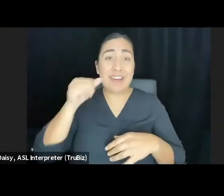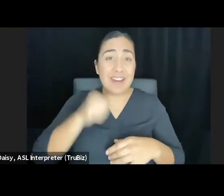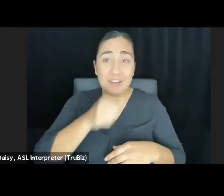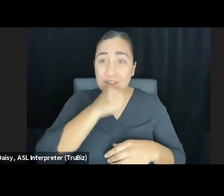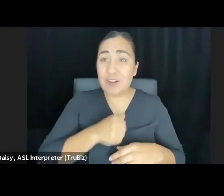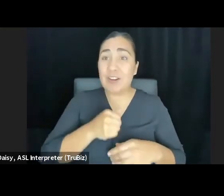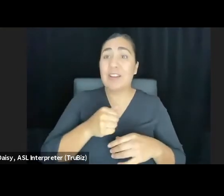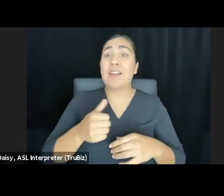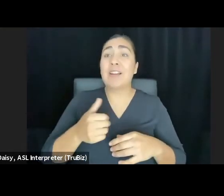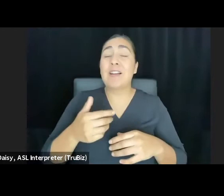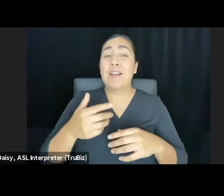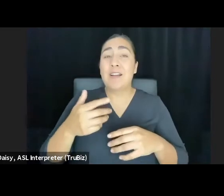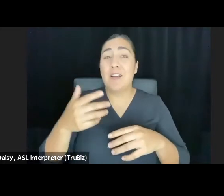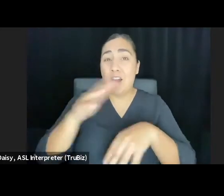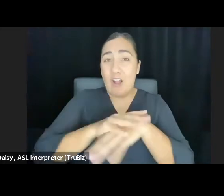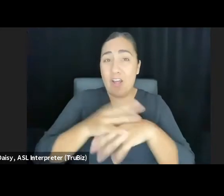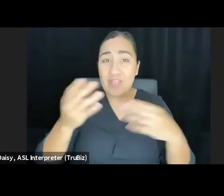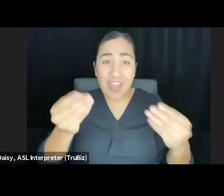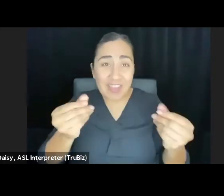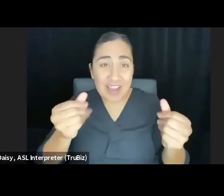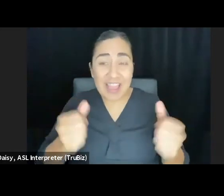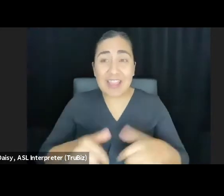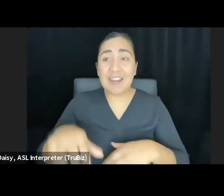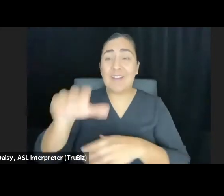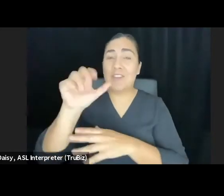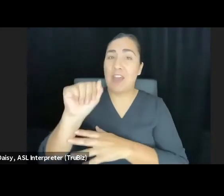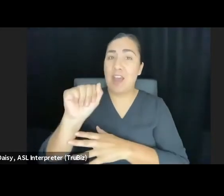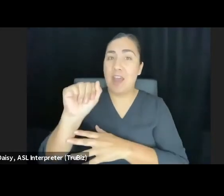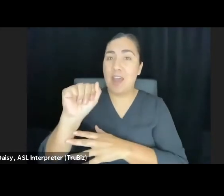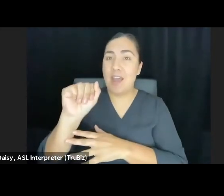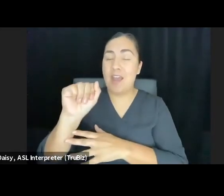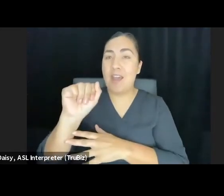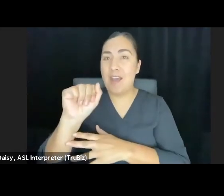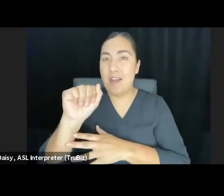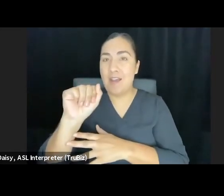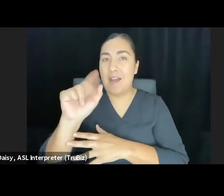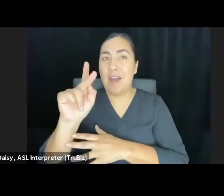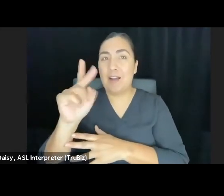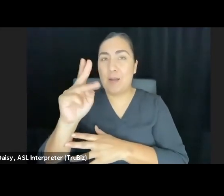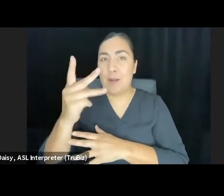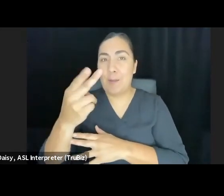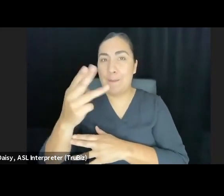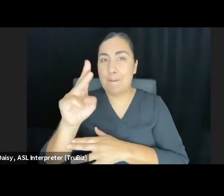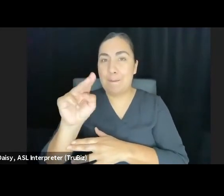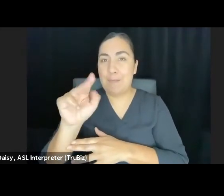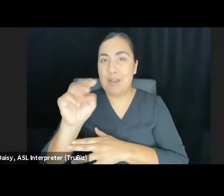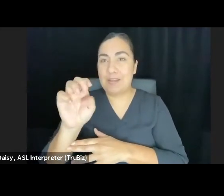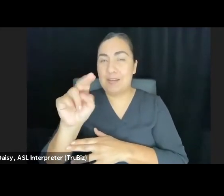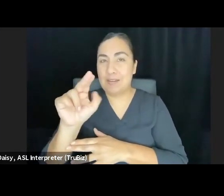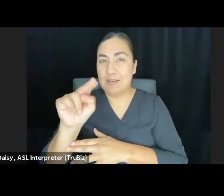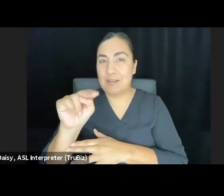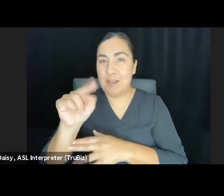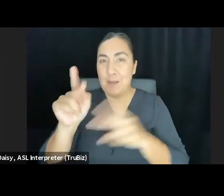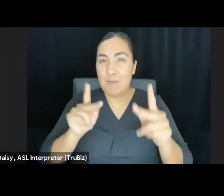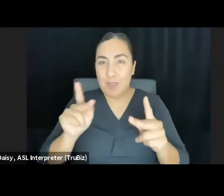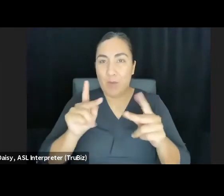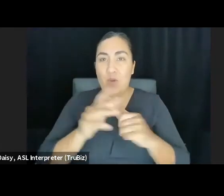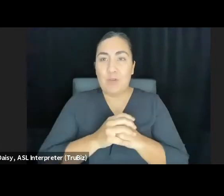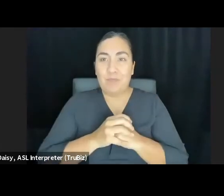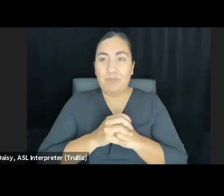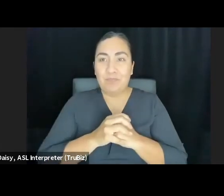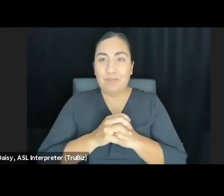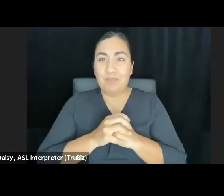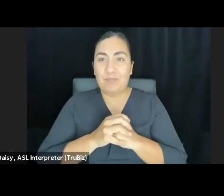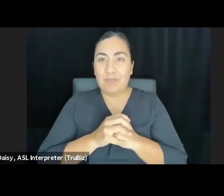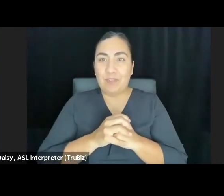peoples. I had a wonderful experience with Native Nation. It was a life-changing experience and opened